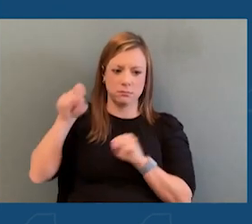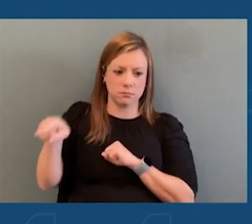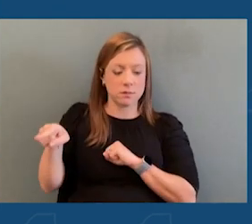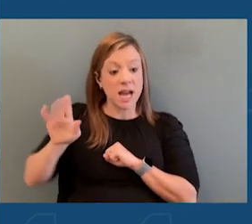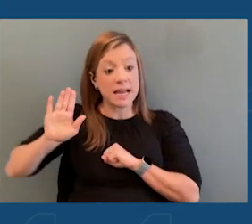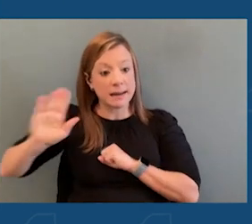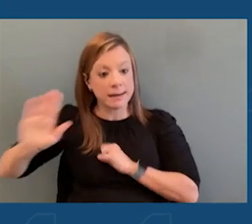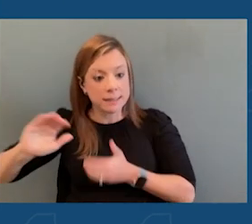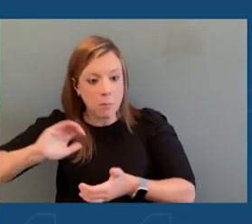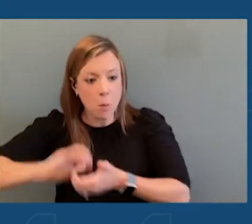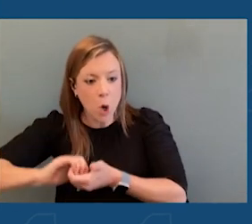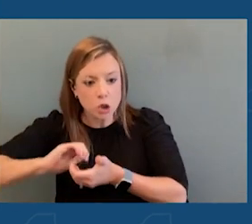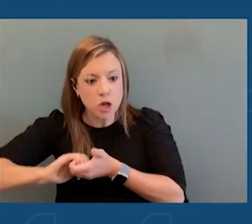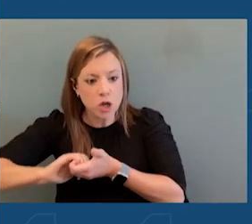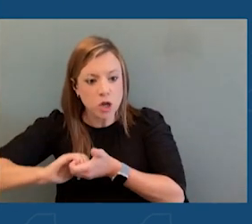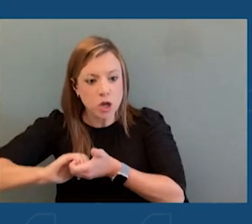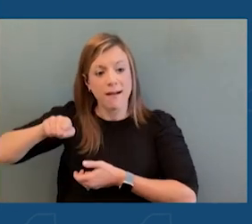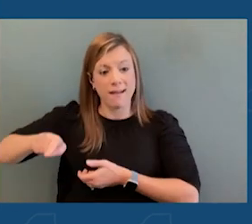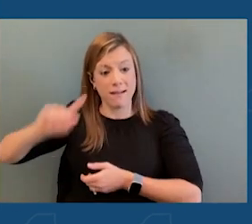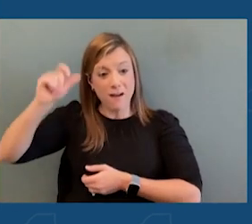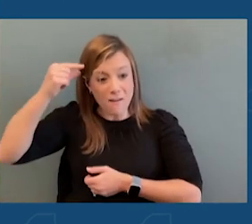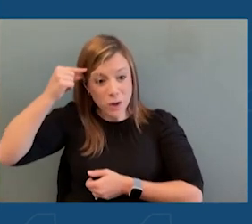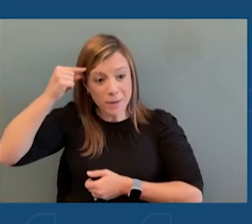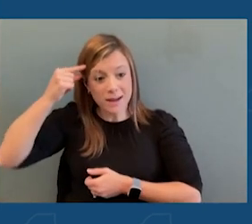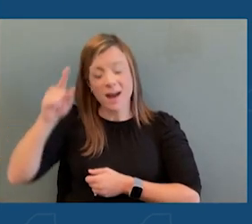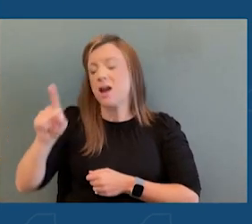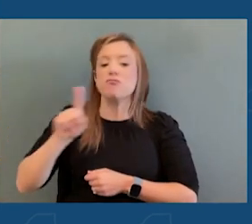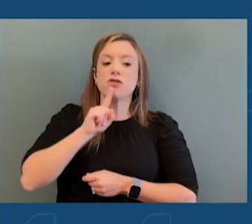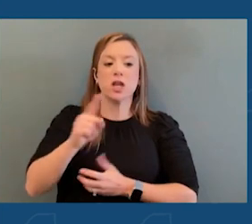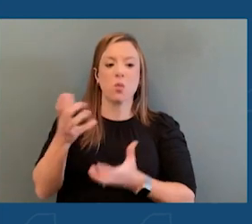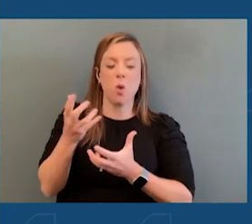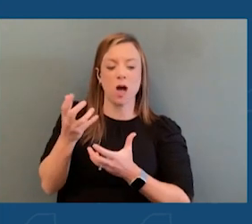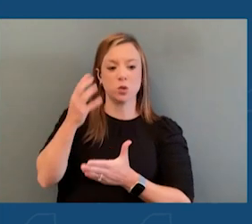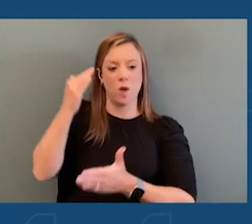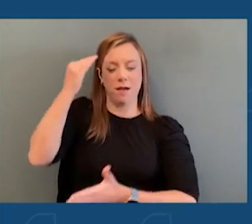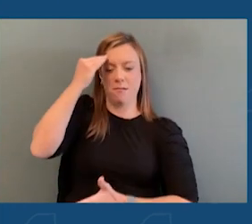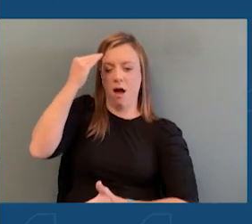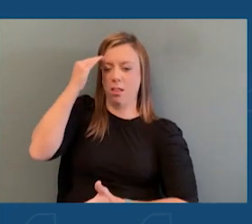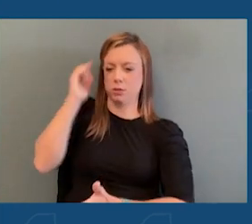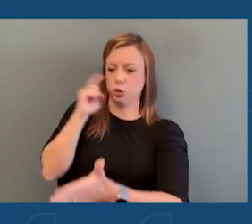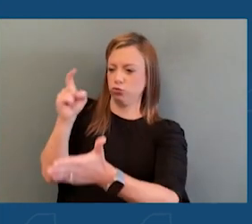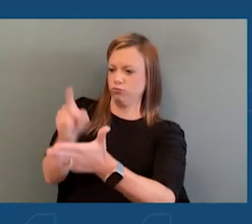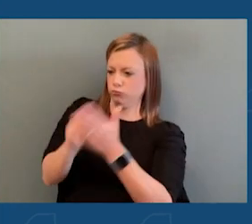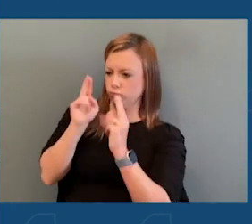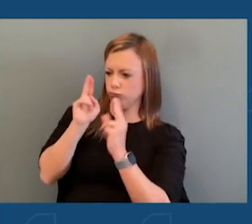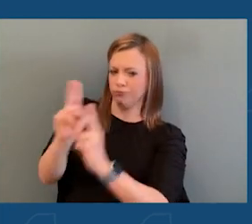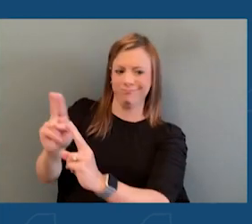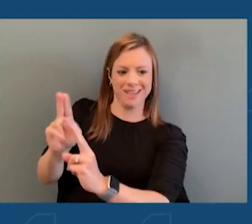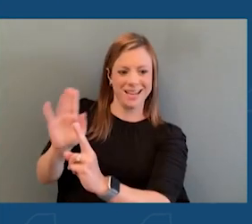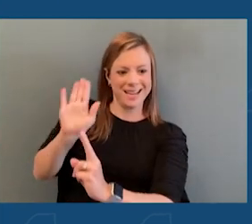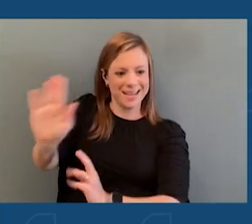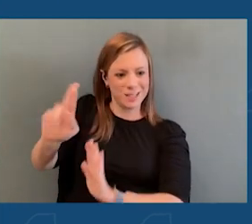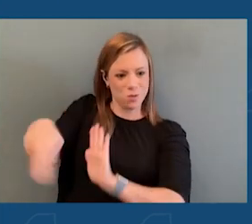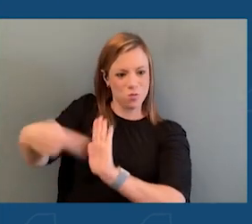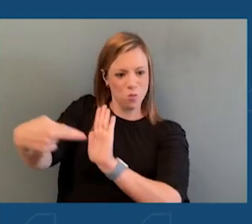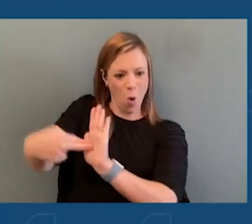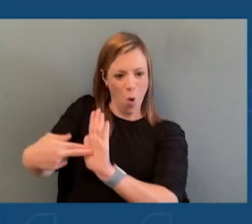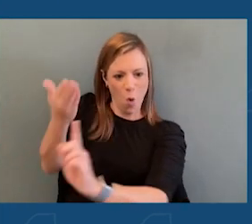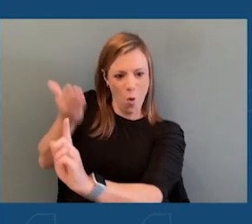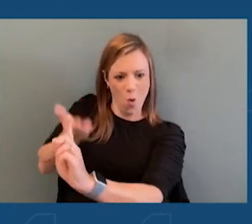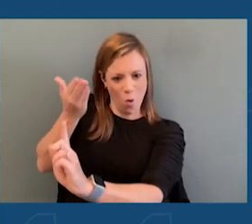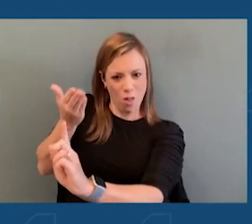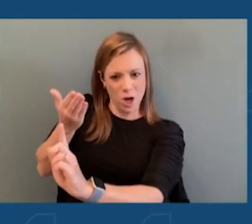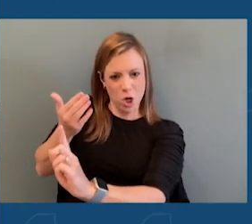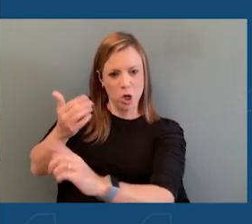but also just acknowledge the incredible role that he played in all of us being here today. Transportation